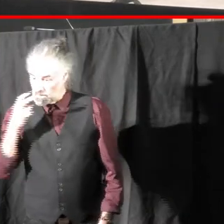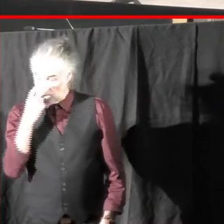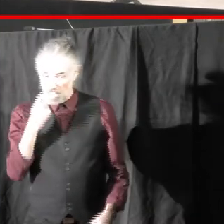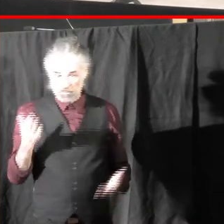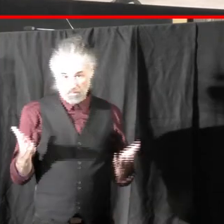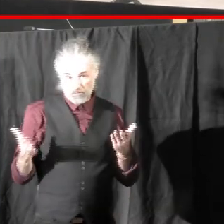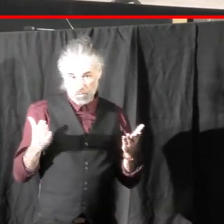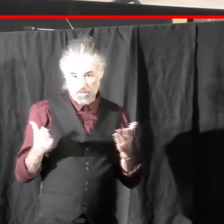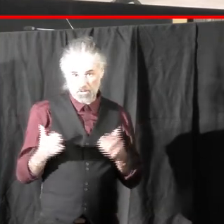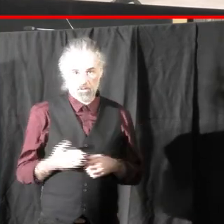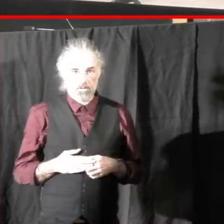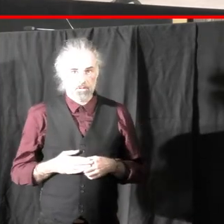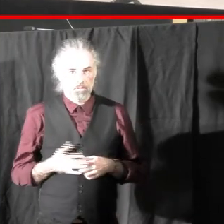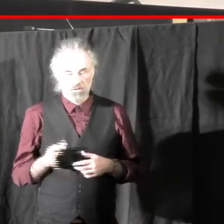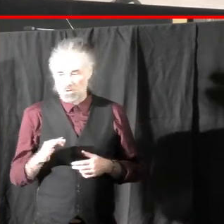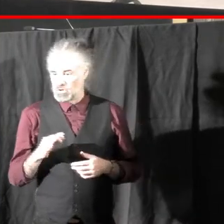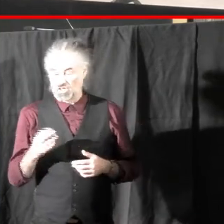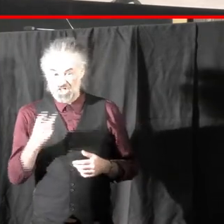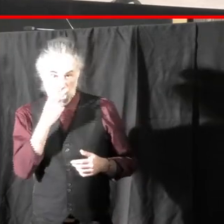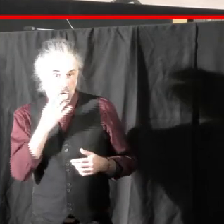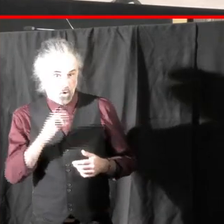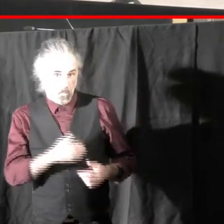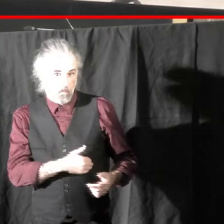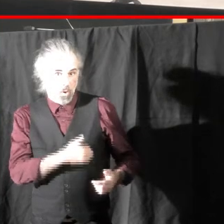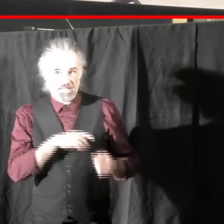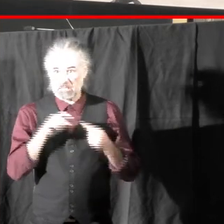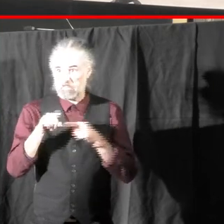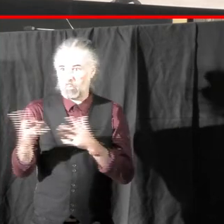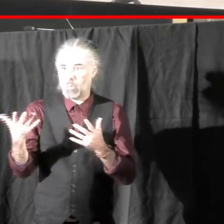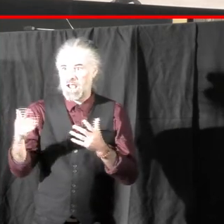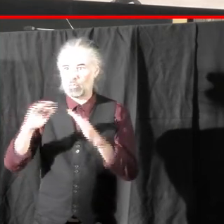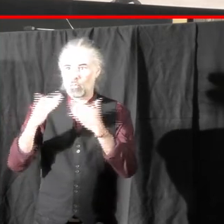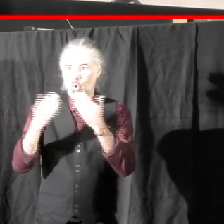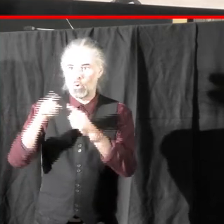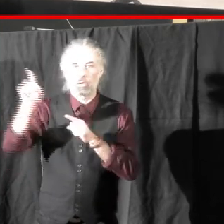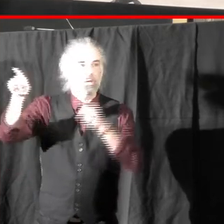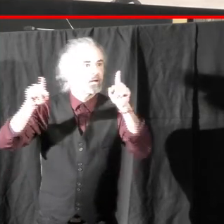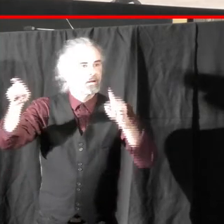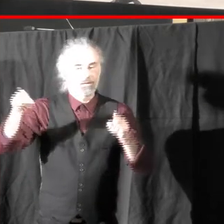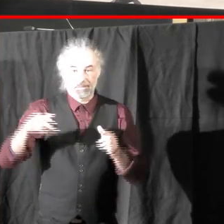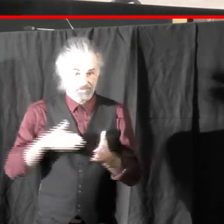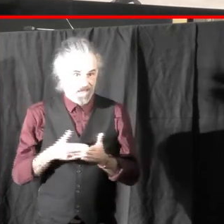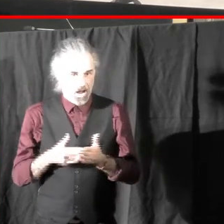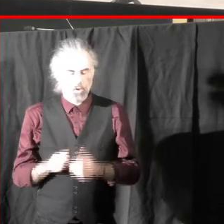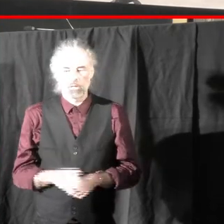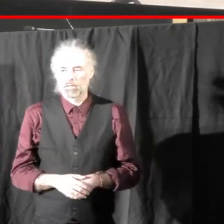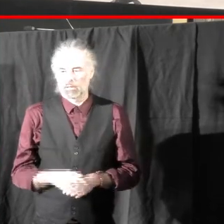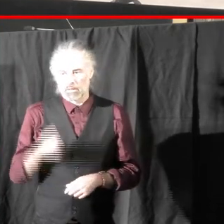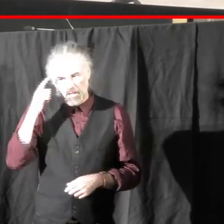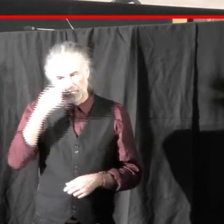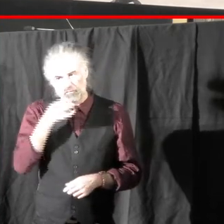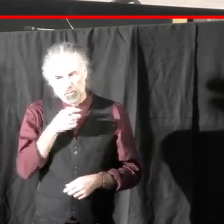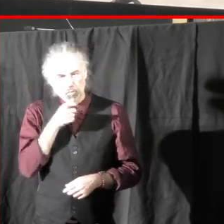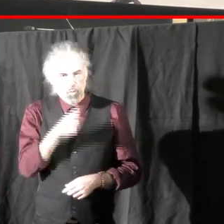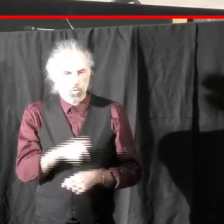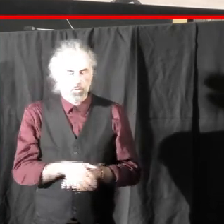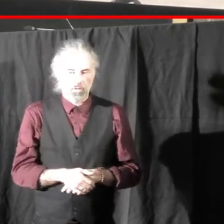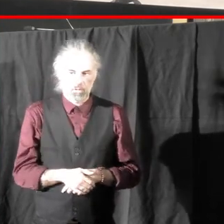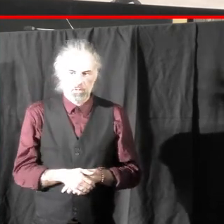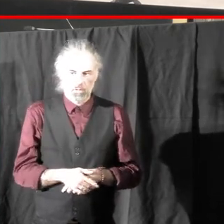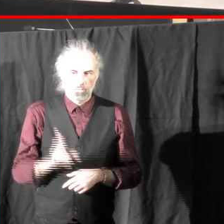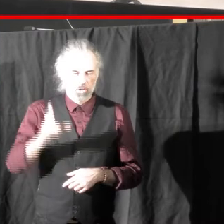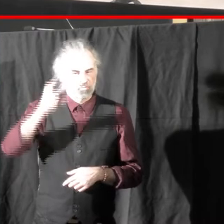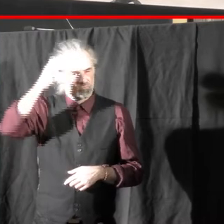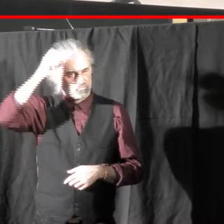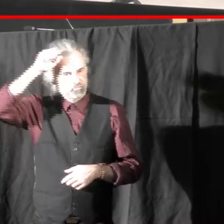this morning's performance, depending on where you are in the world. If you can think of a couple of words of what you're going to take